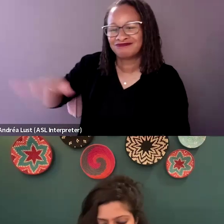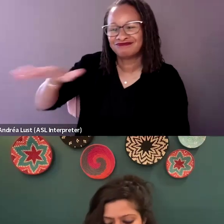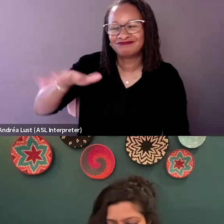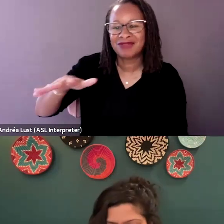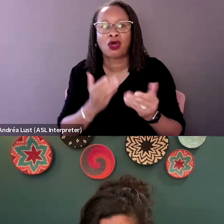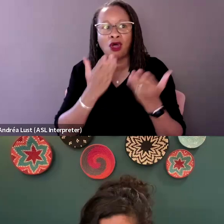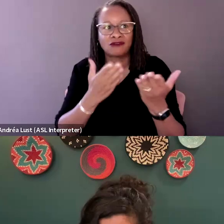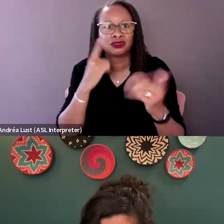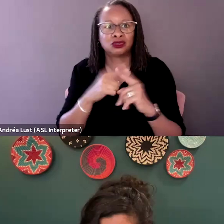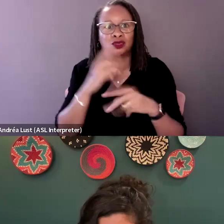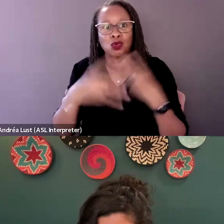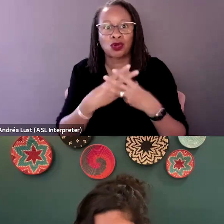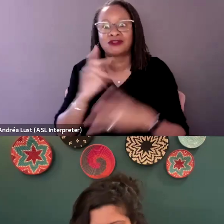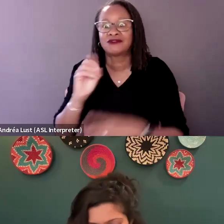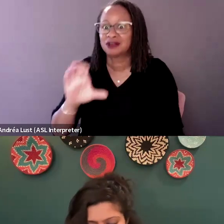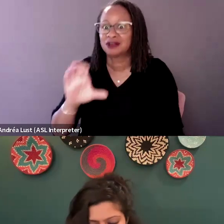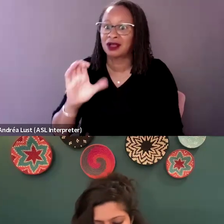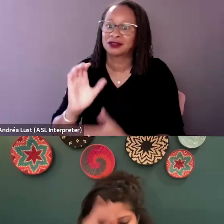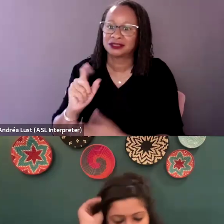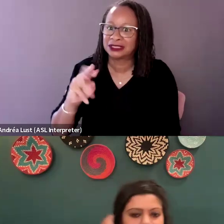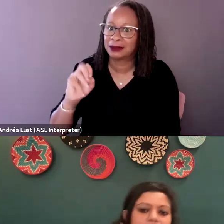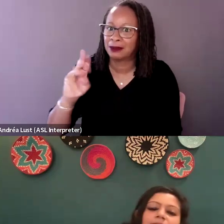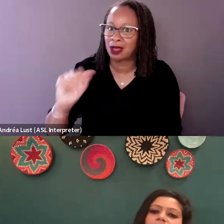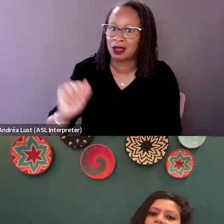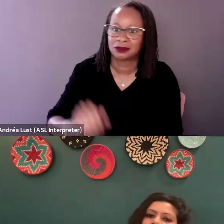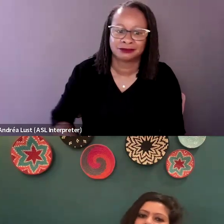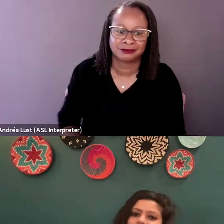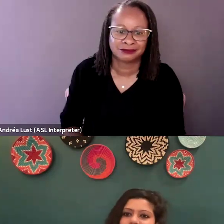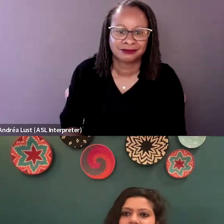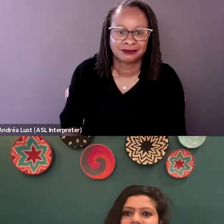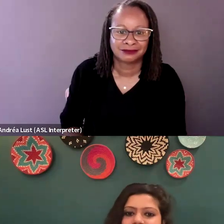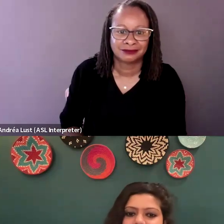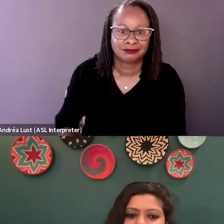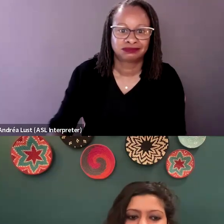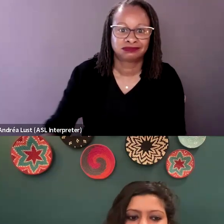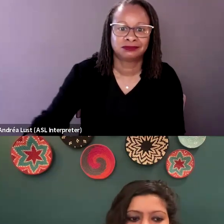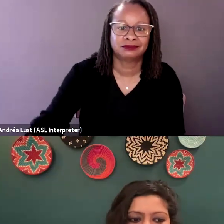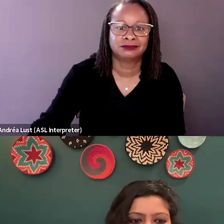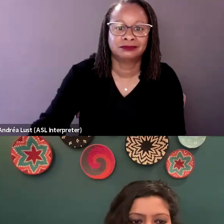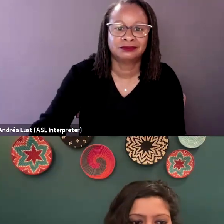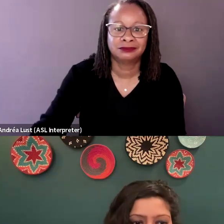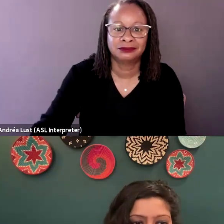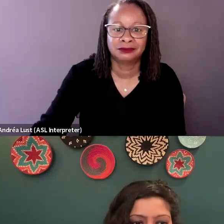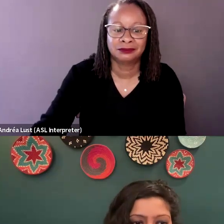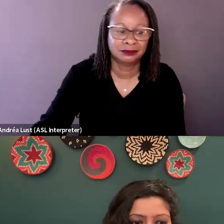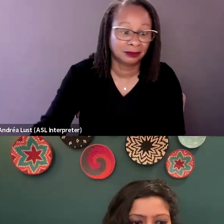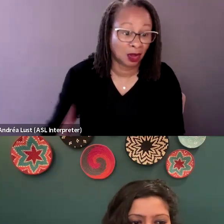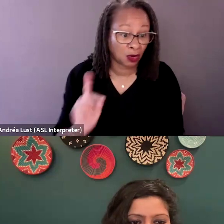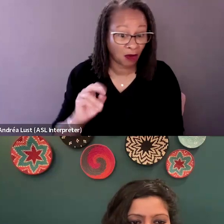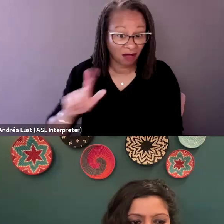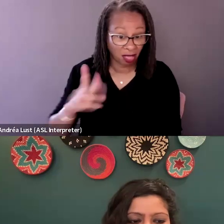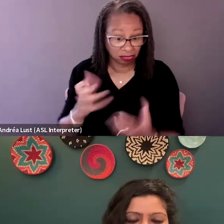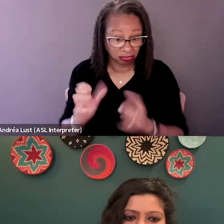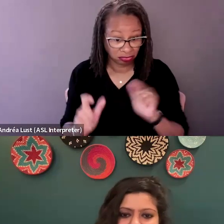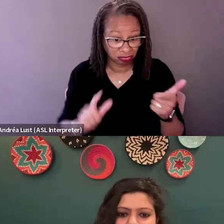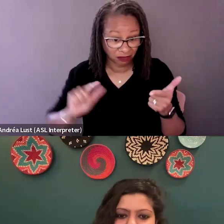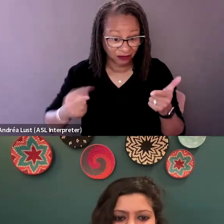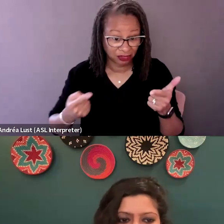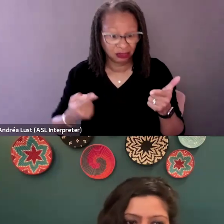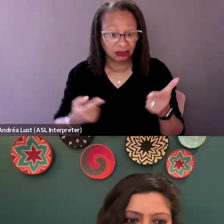cinema. However, most of these projects, I think, are still funded by non-Indian organizations or producers based out of the